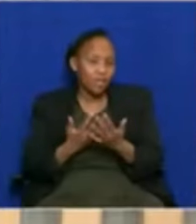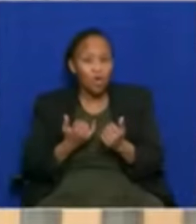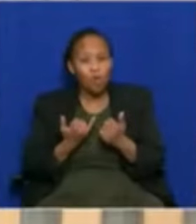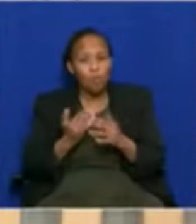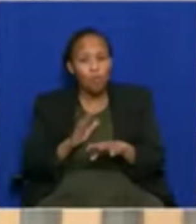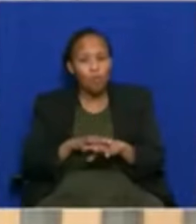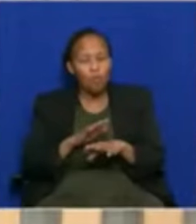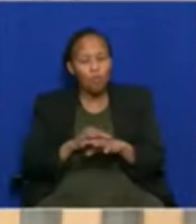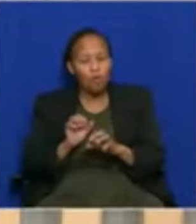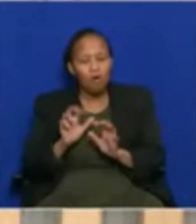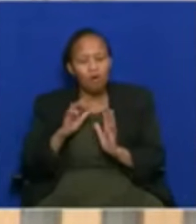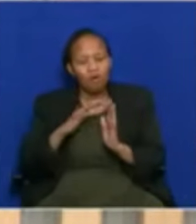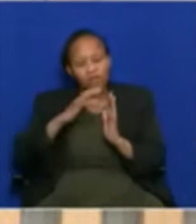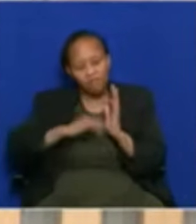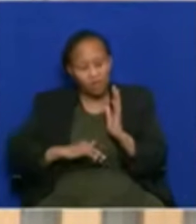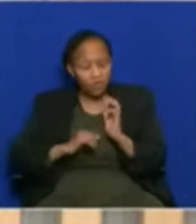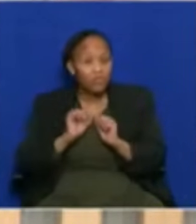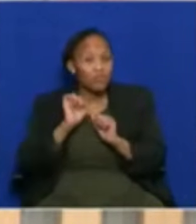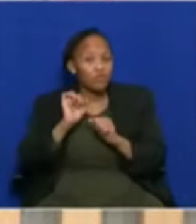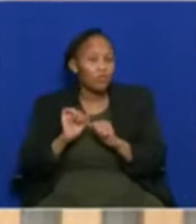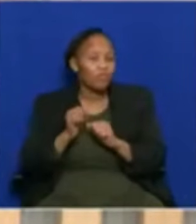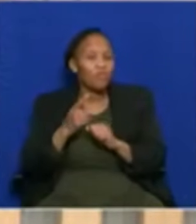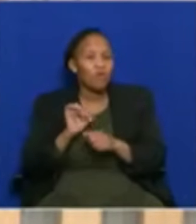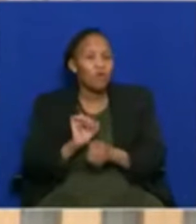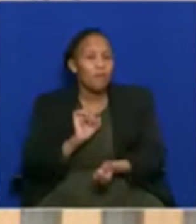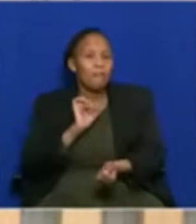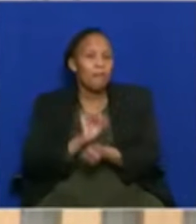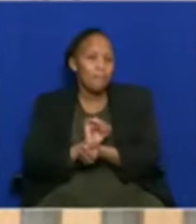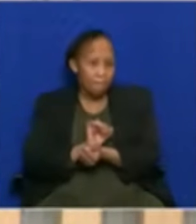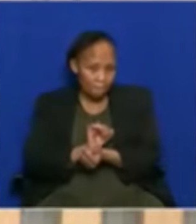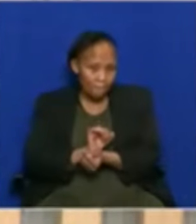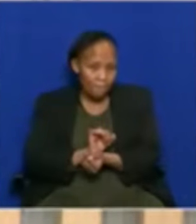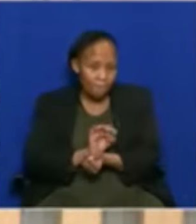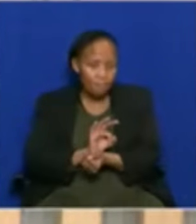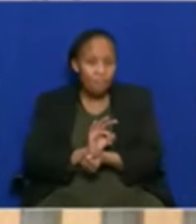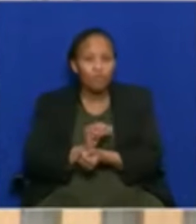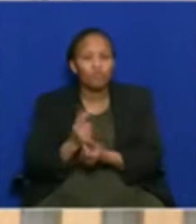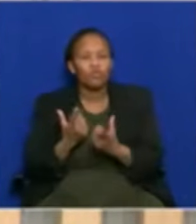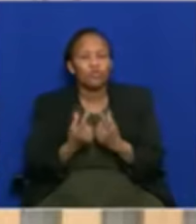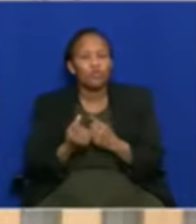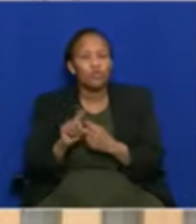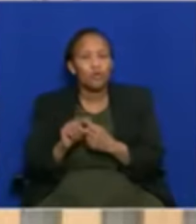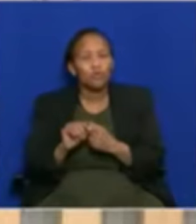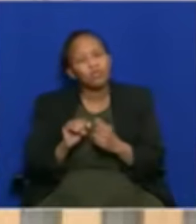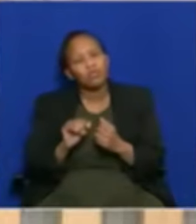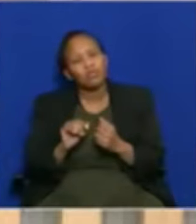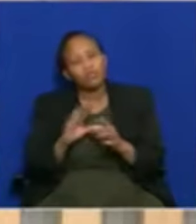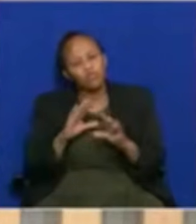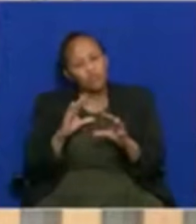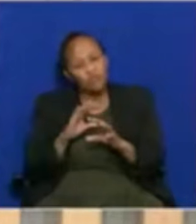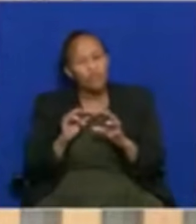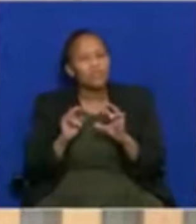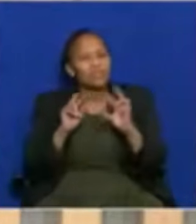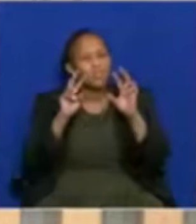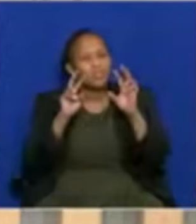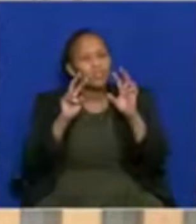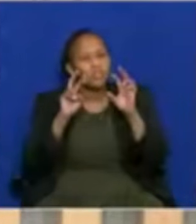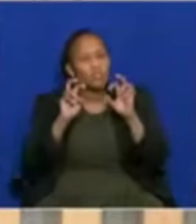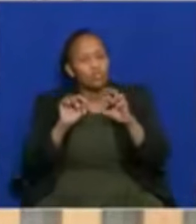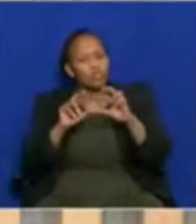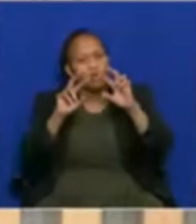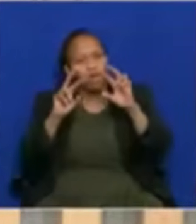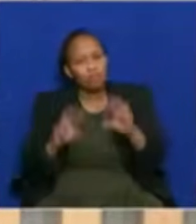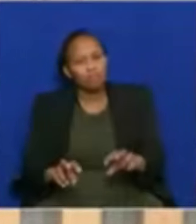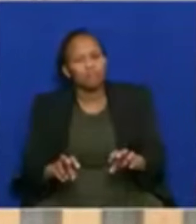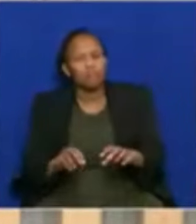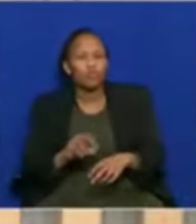arrest warrant, you deal with the issue of vetting. 2379, we're at